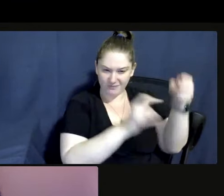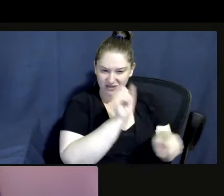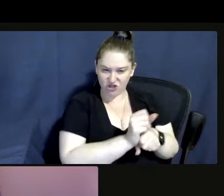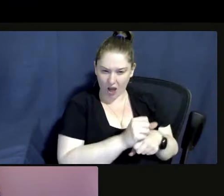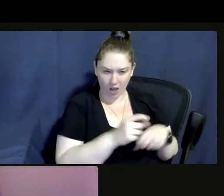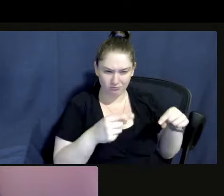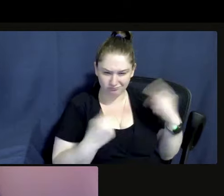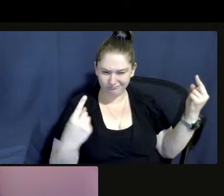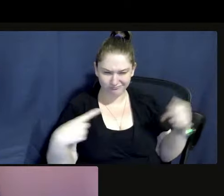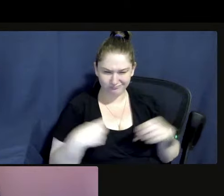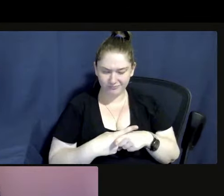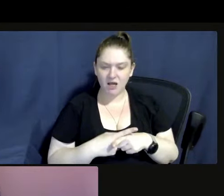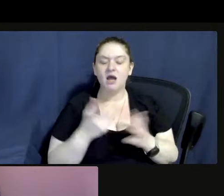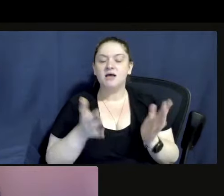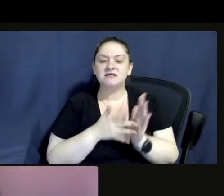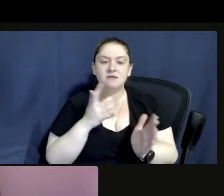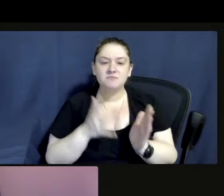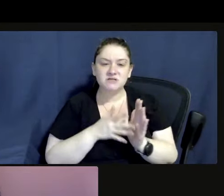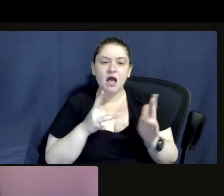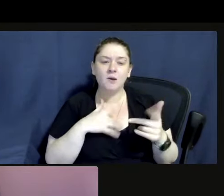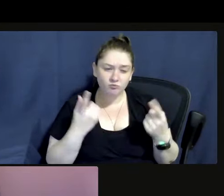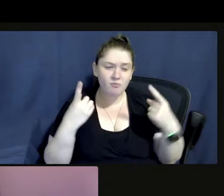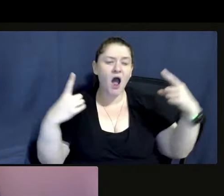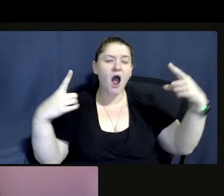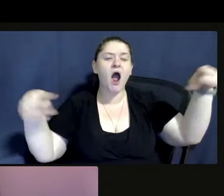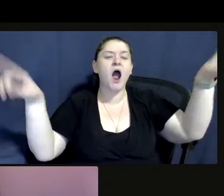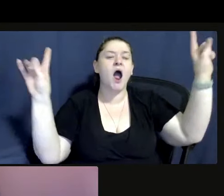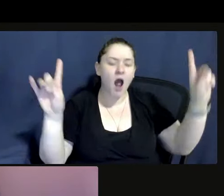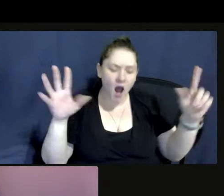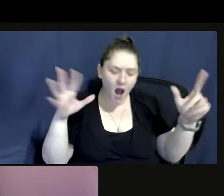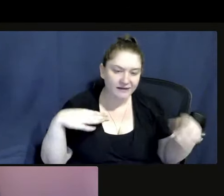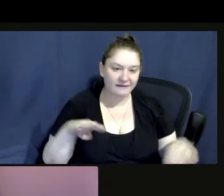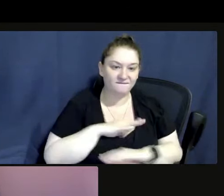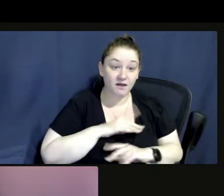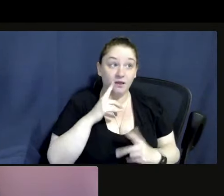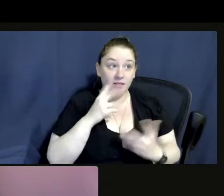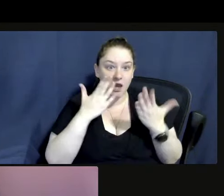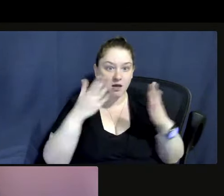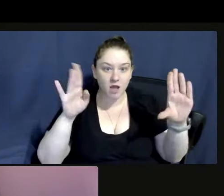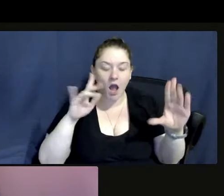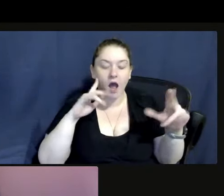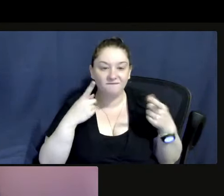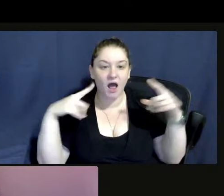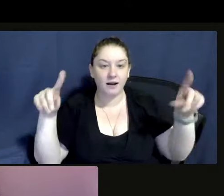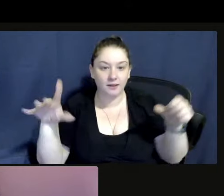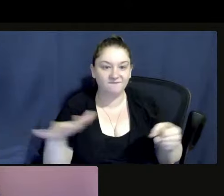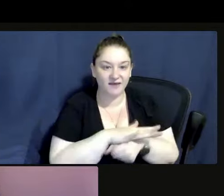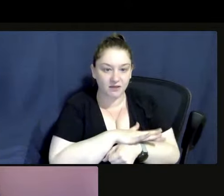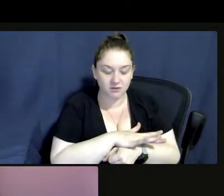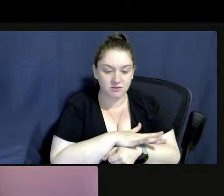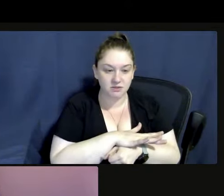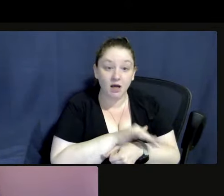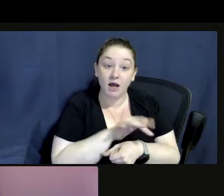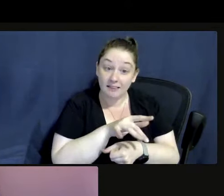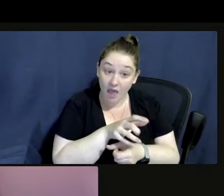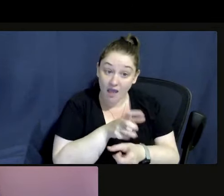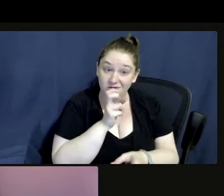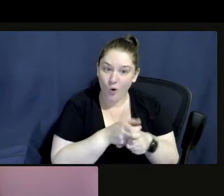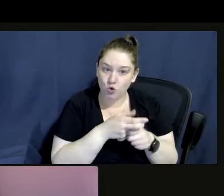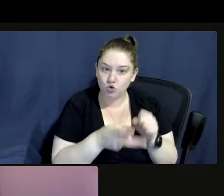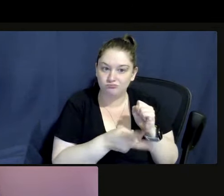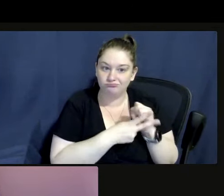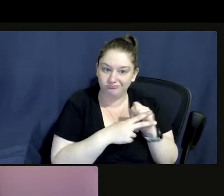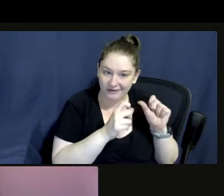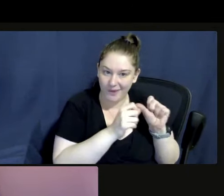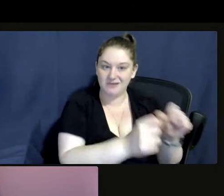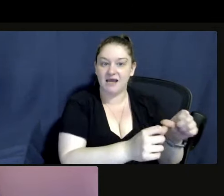fill a position, you're like, oh, thank God, we finally filled this position. We've been posting it forever. And that position is difficult to maintain.